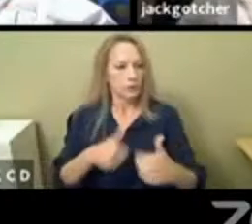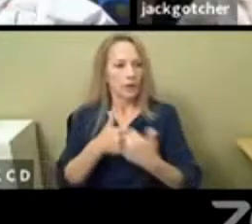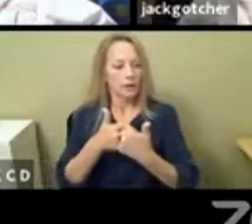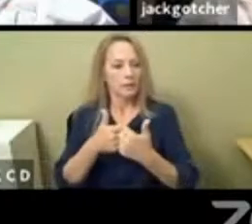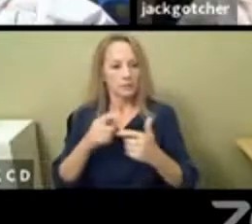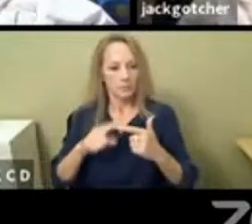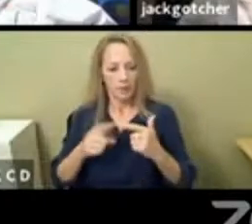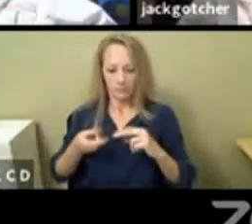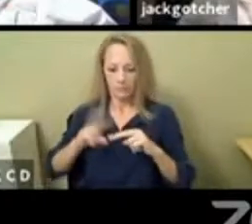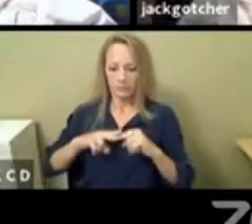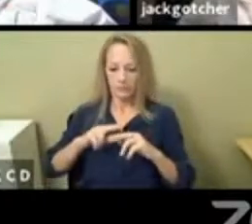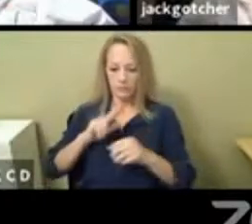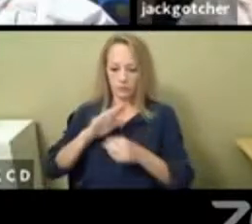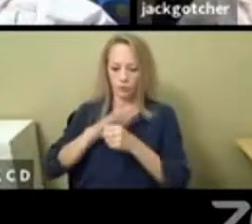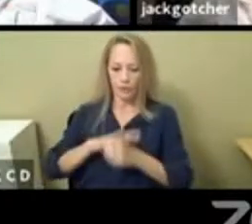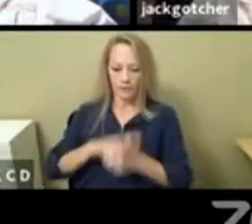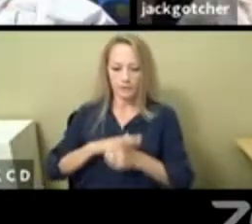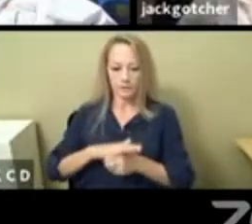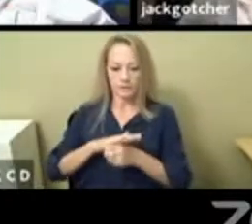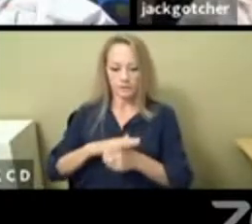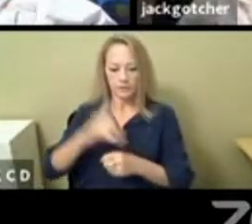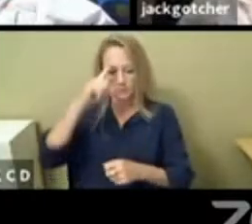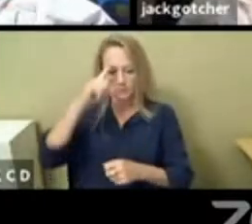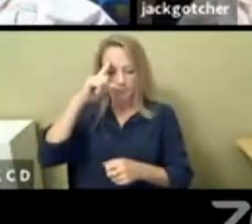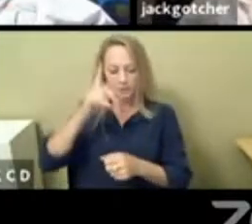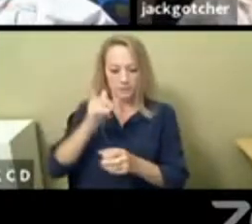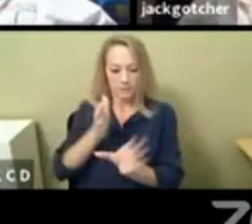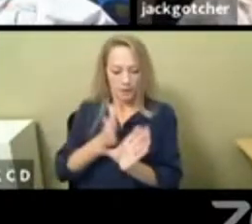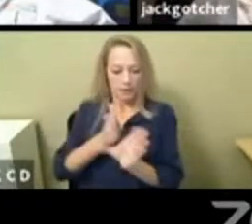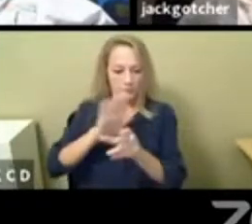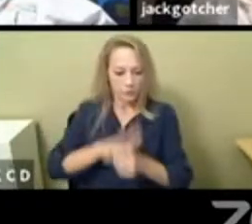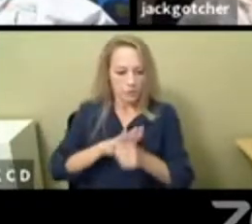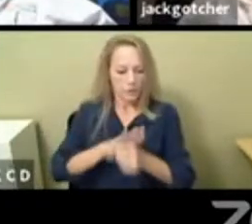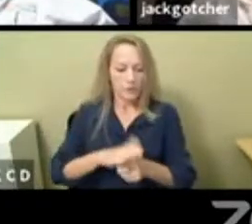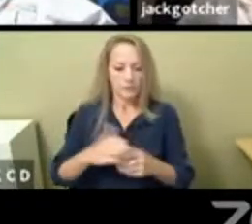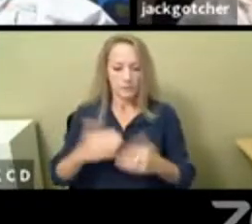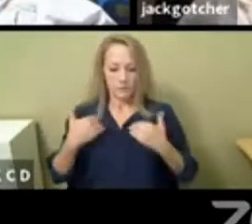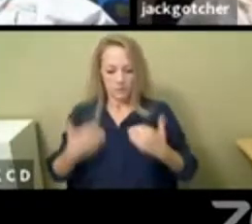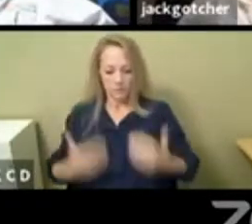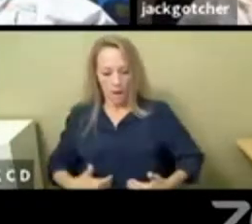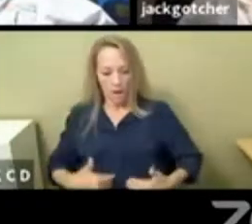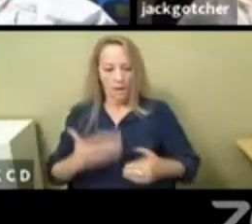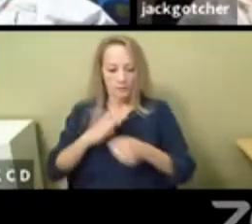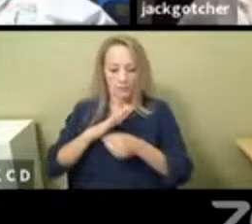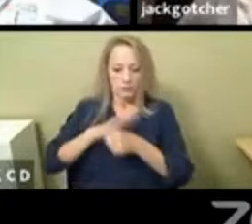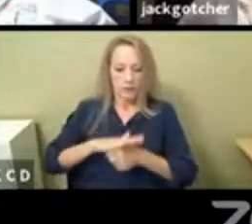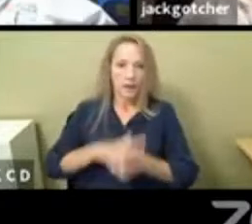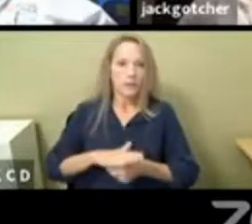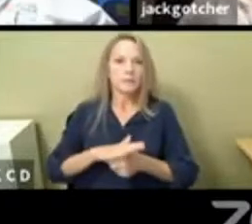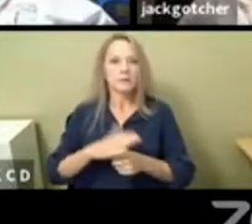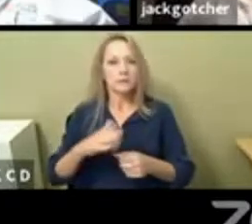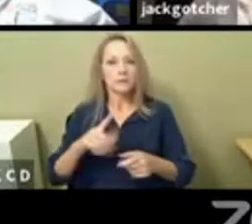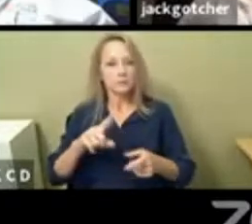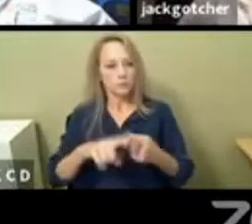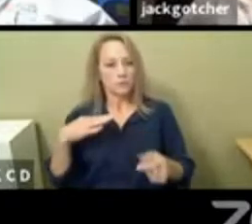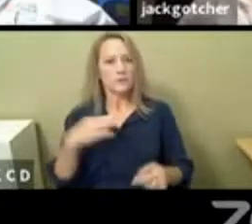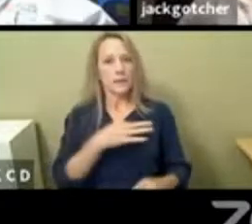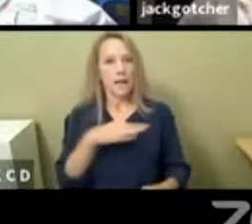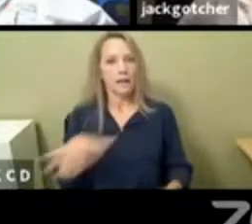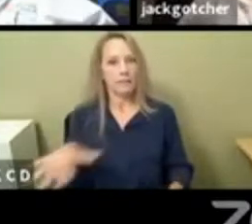stress, not only on the system, but a psychological stress on staff. So all of those things are